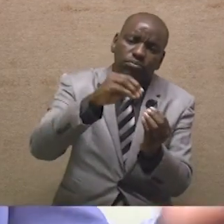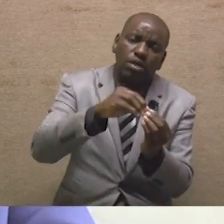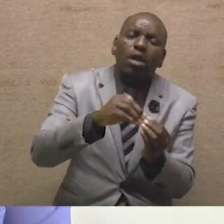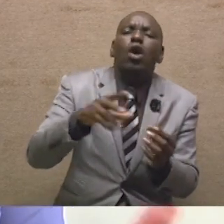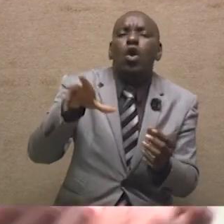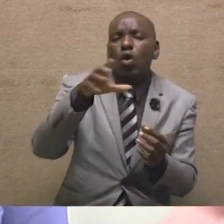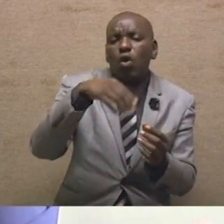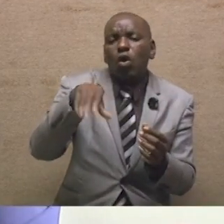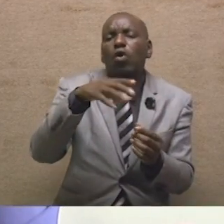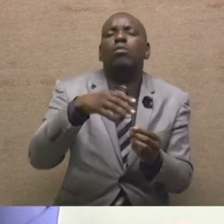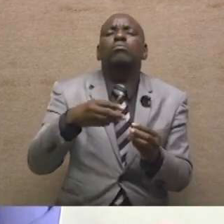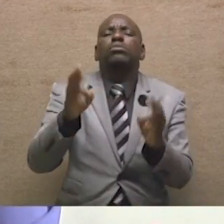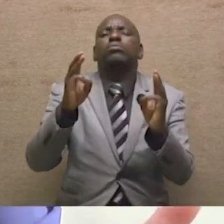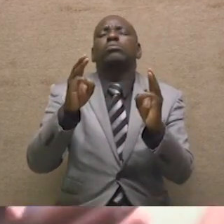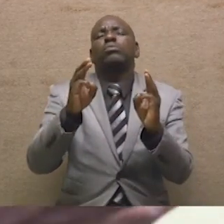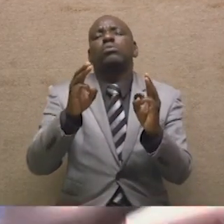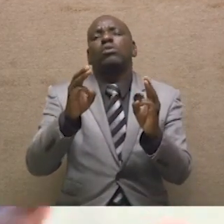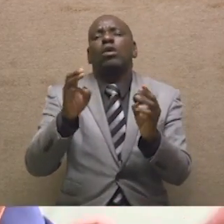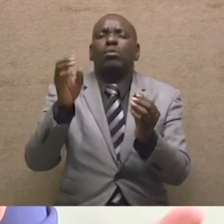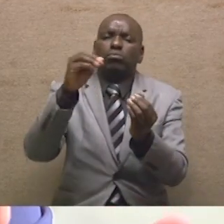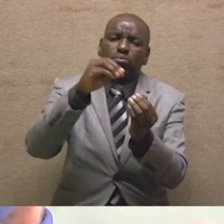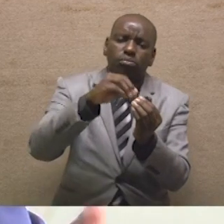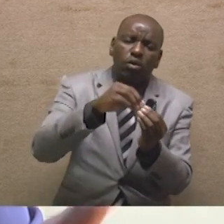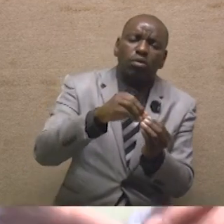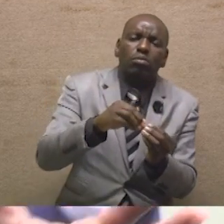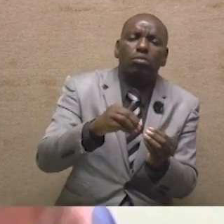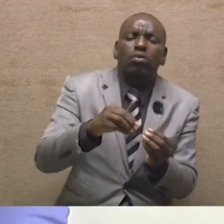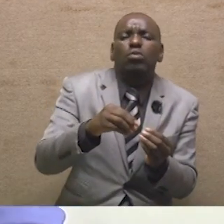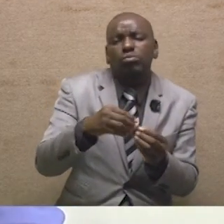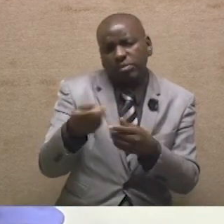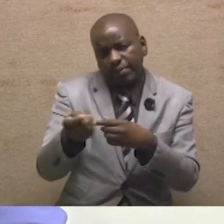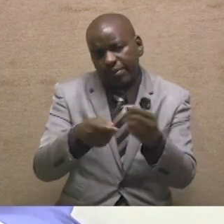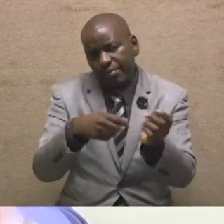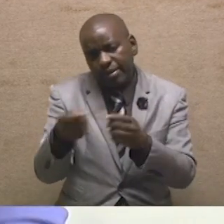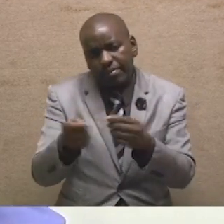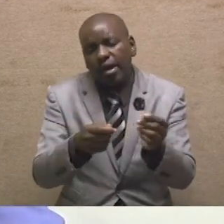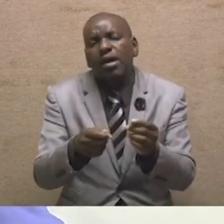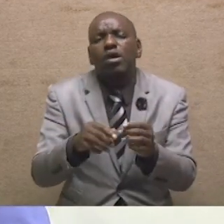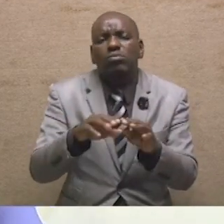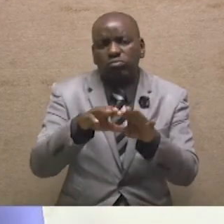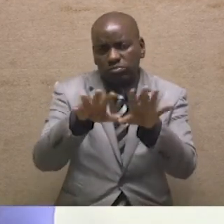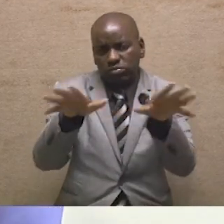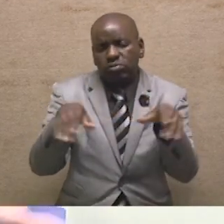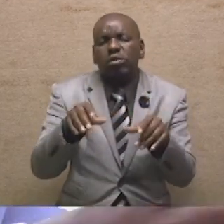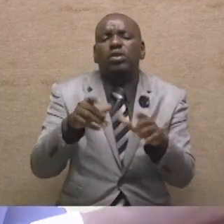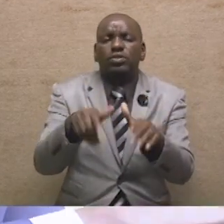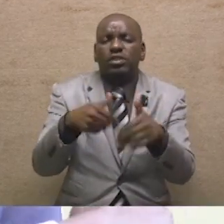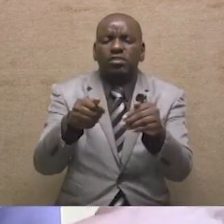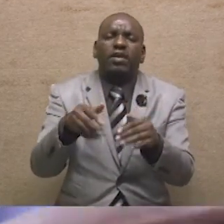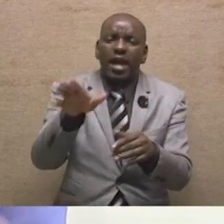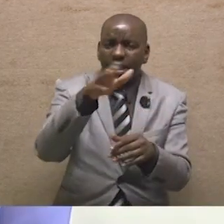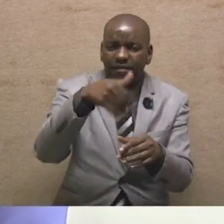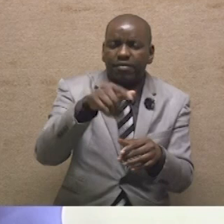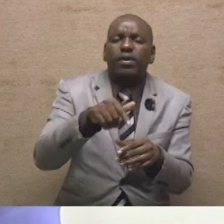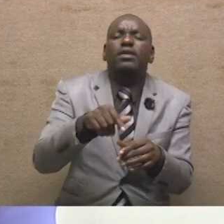the collective basket into which all of us pour in resources so that those resources can be applied